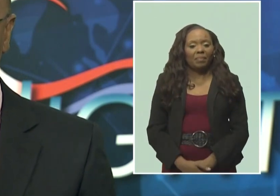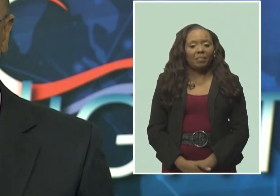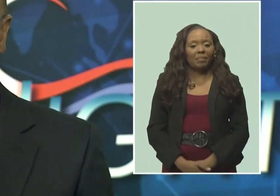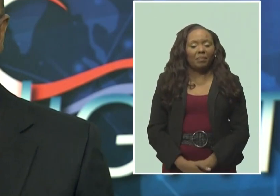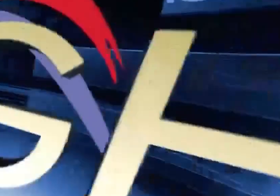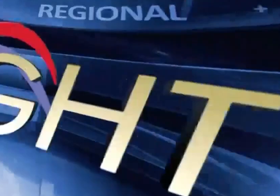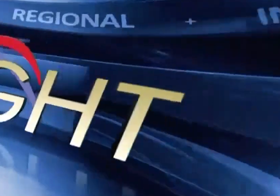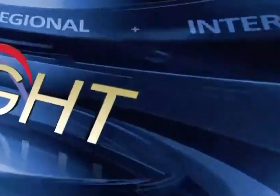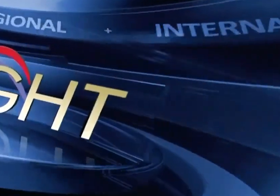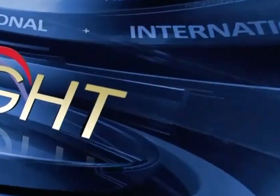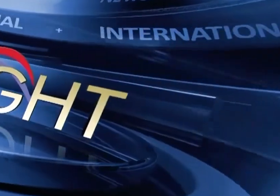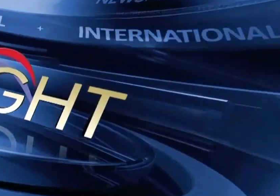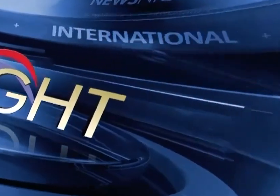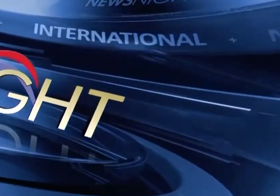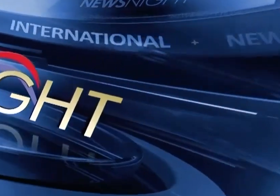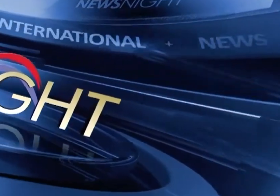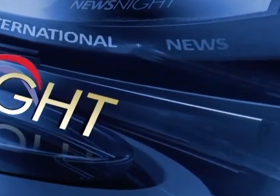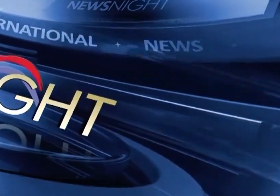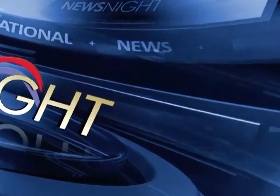homelessness.